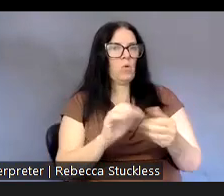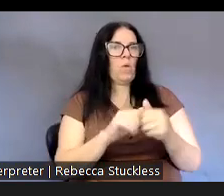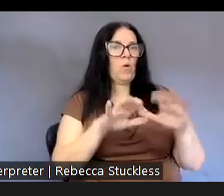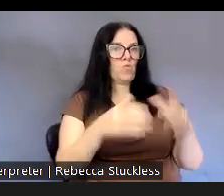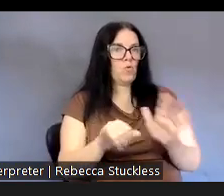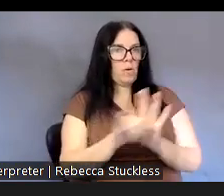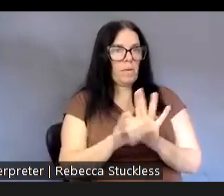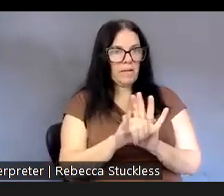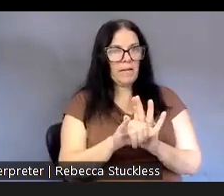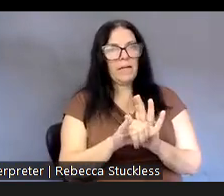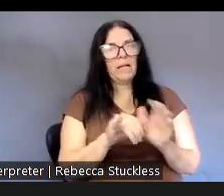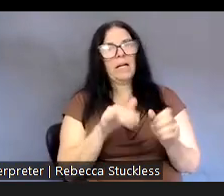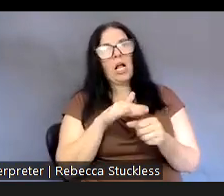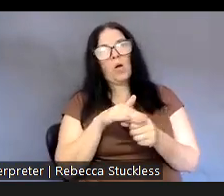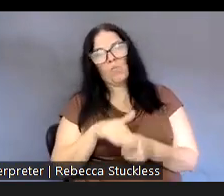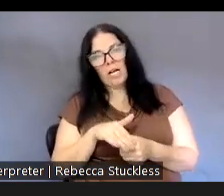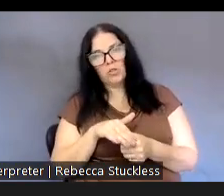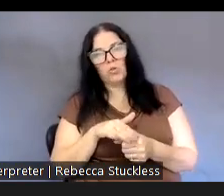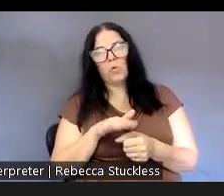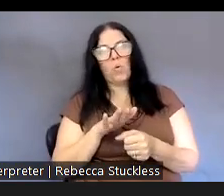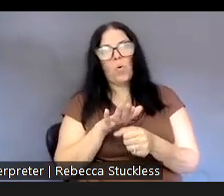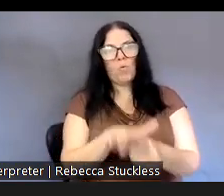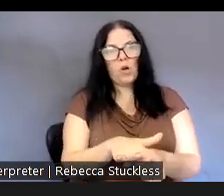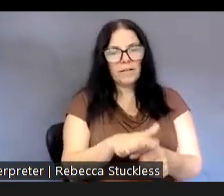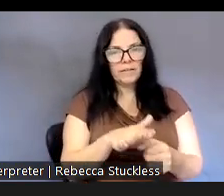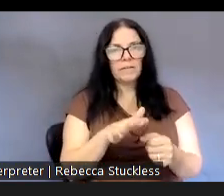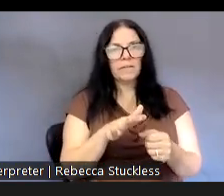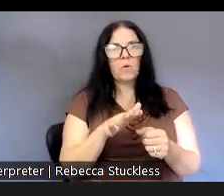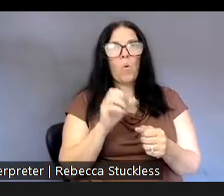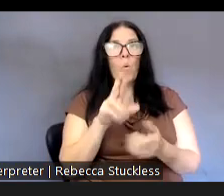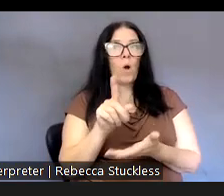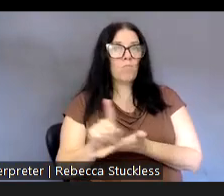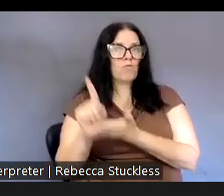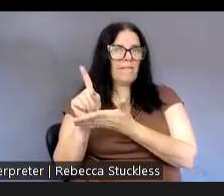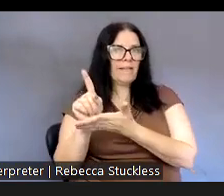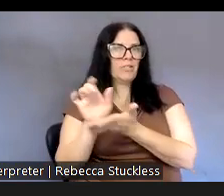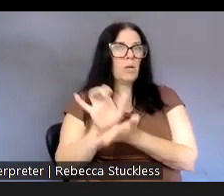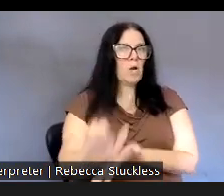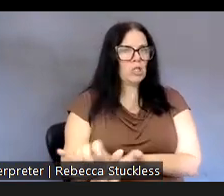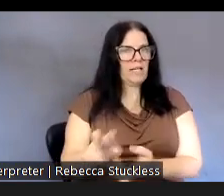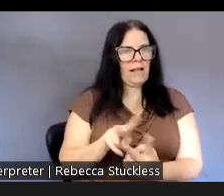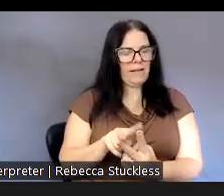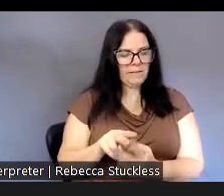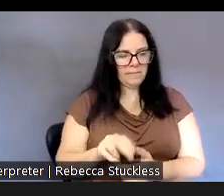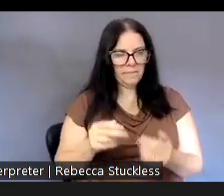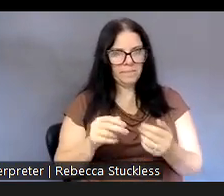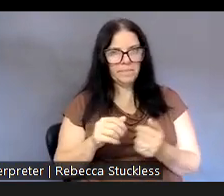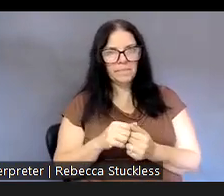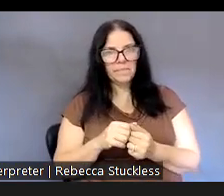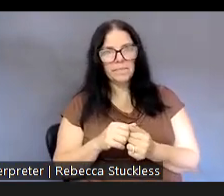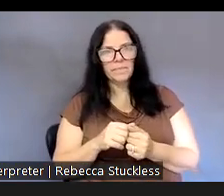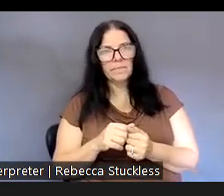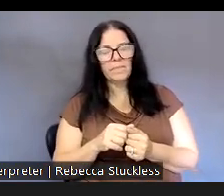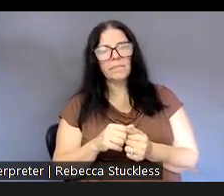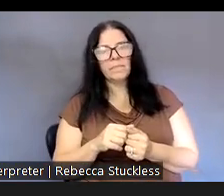an oppressor-oppressed dynamic, or a privileged marginalized dynamic. And it involves an